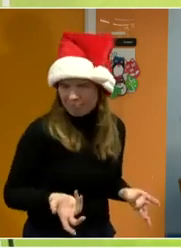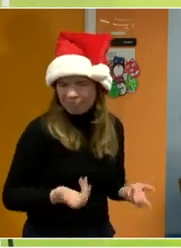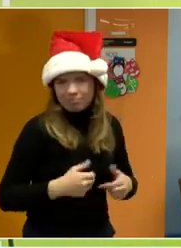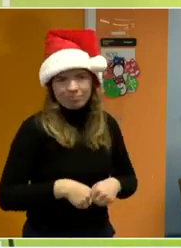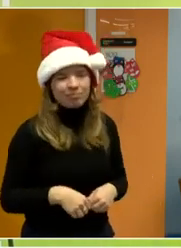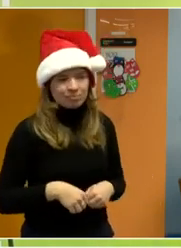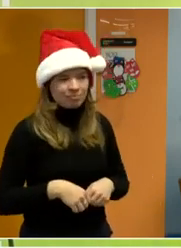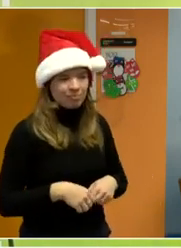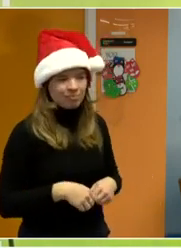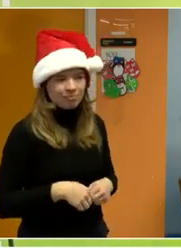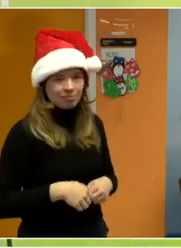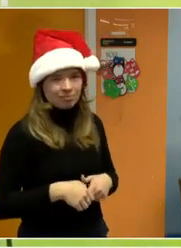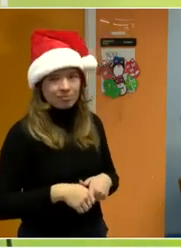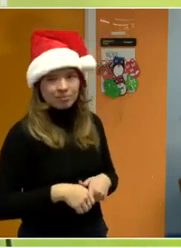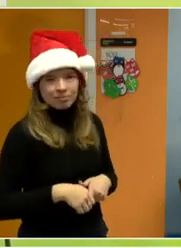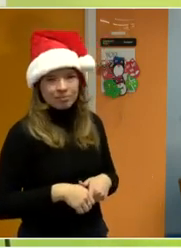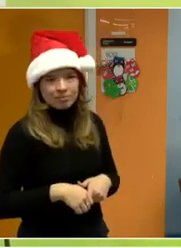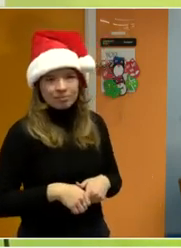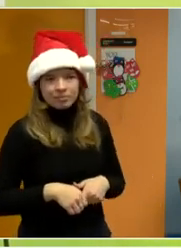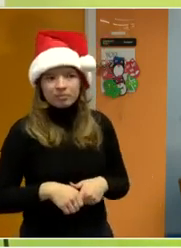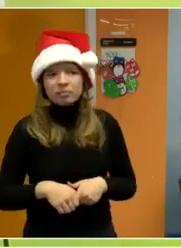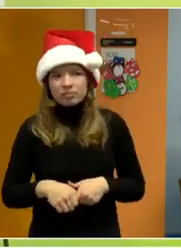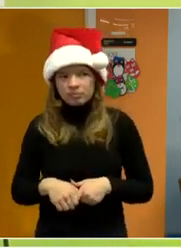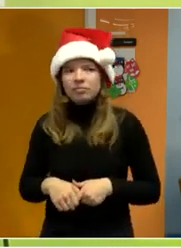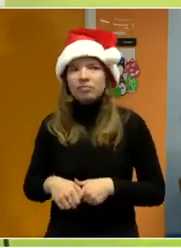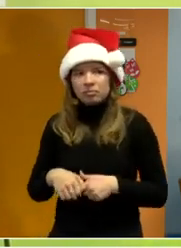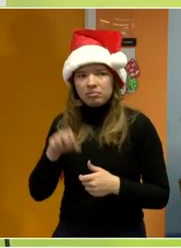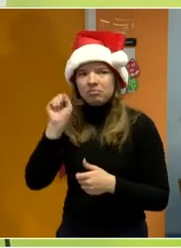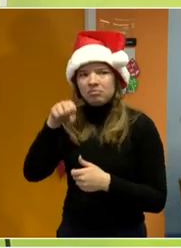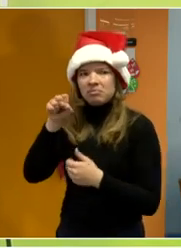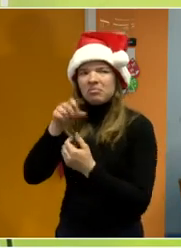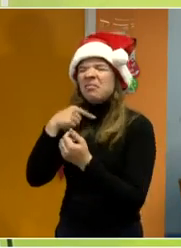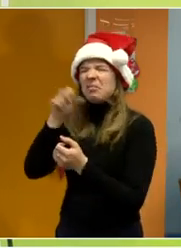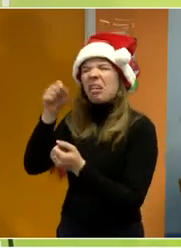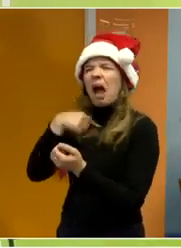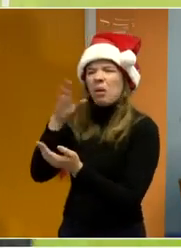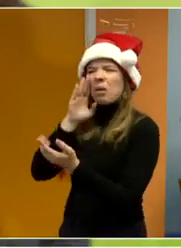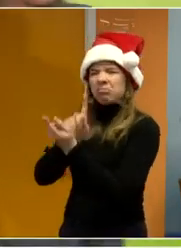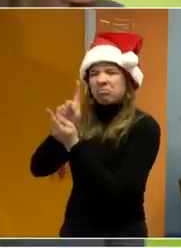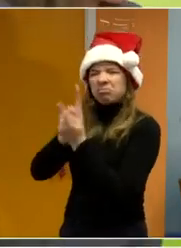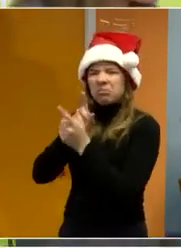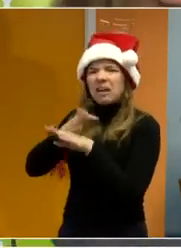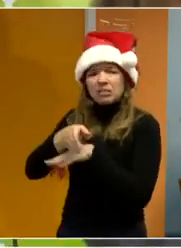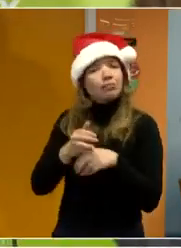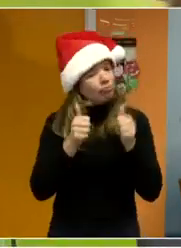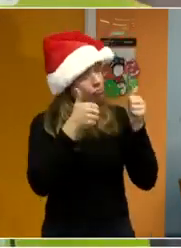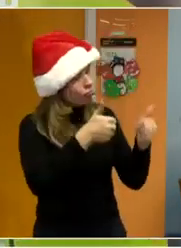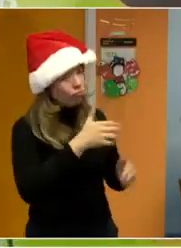I will discuss with you after. Okay. Okay, any other